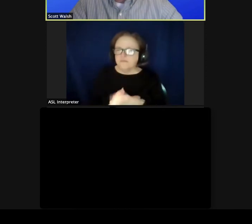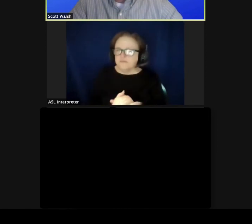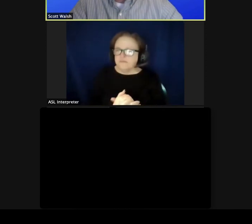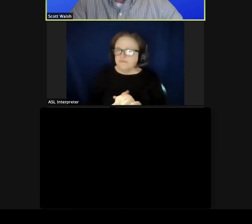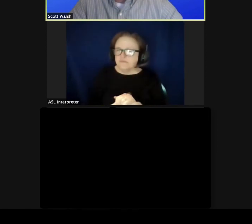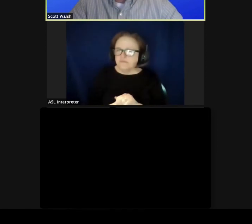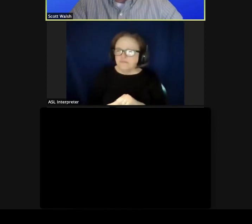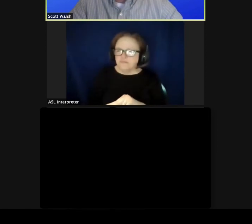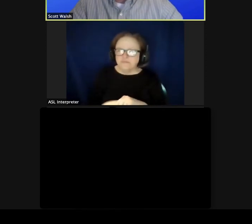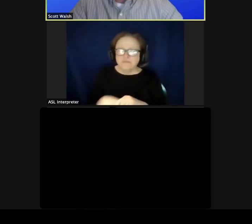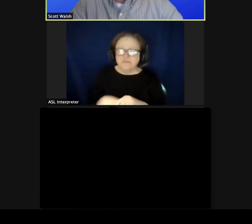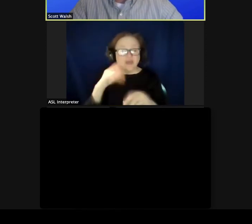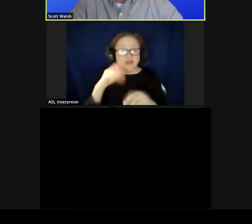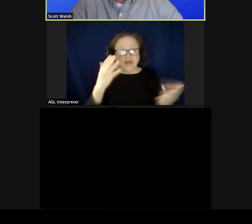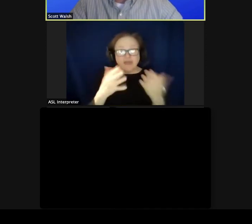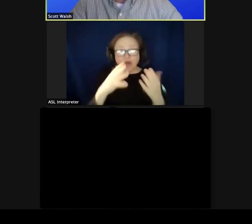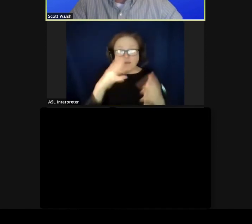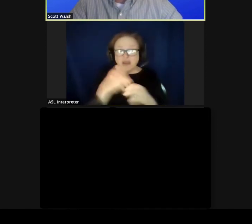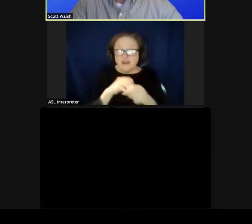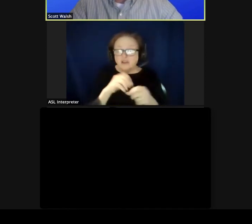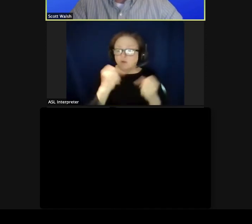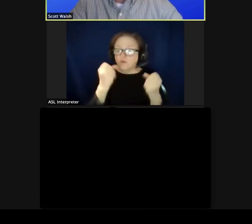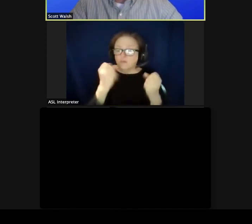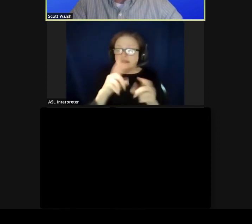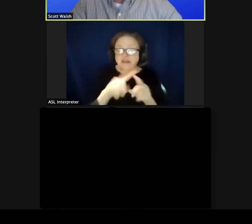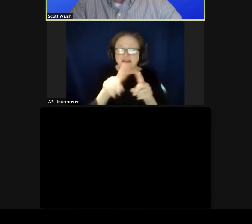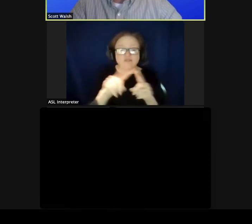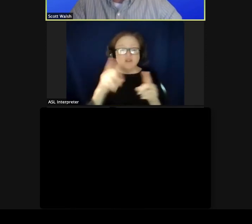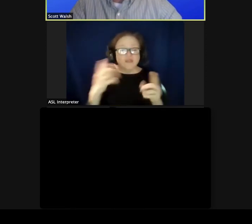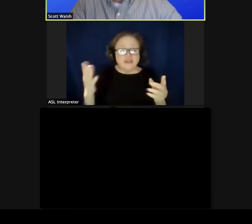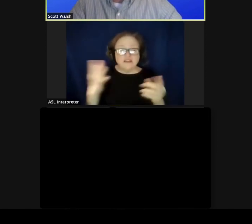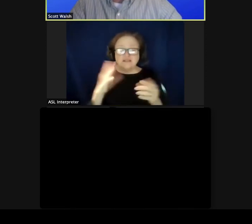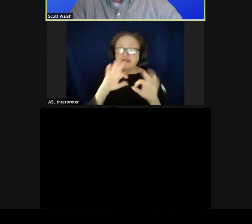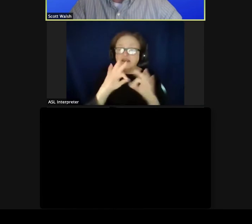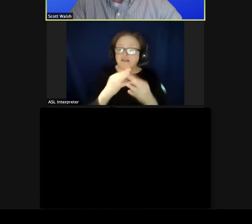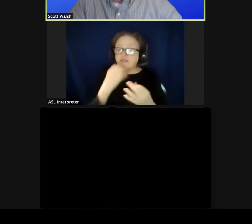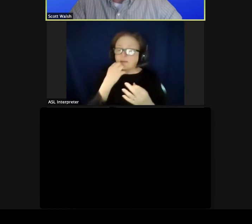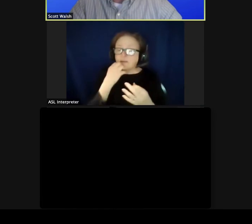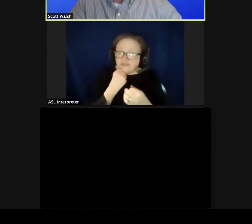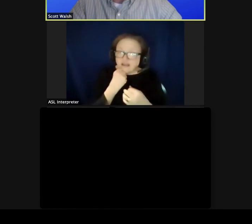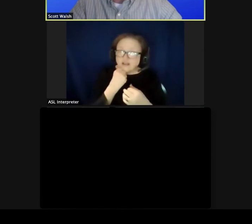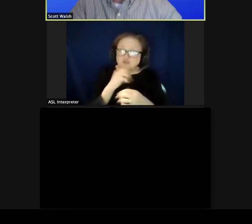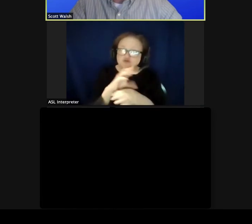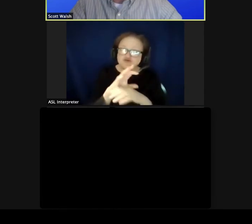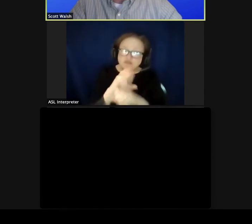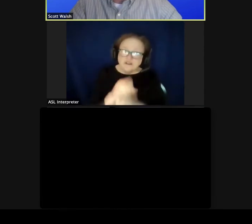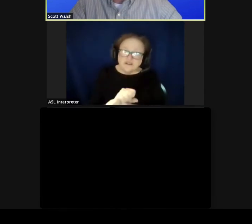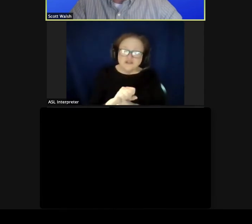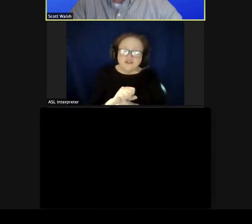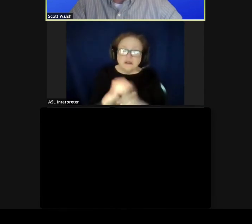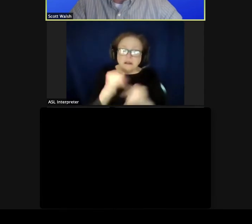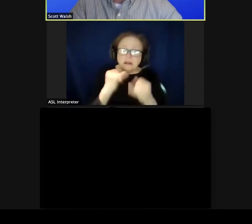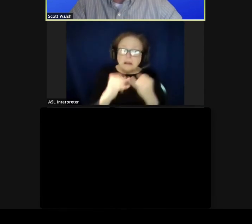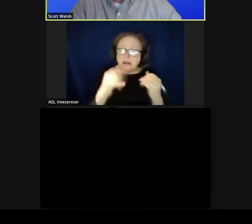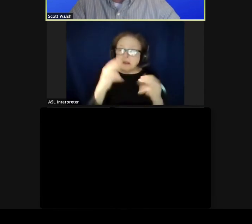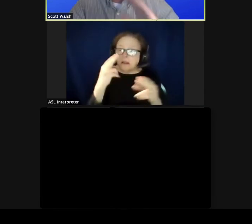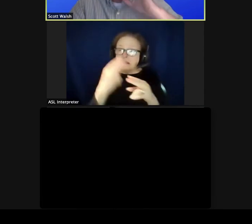Building may include many factors including family values, tradition, last name,